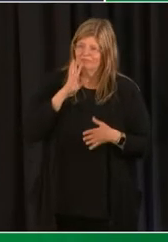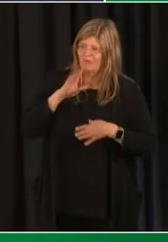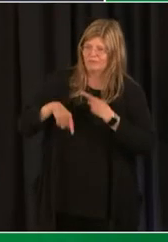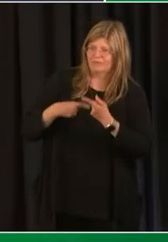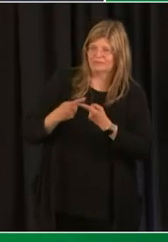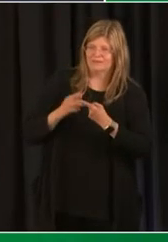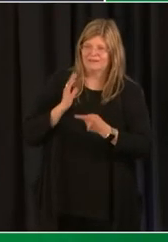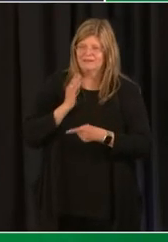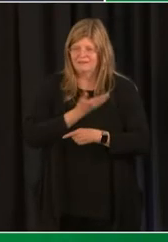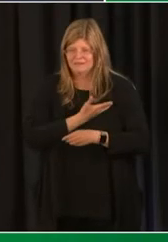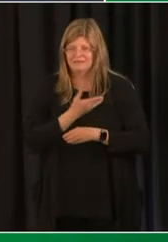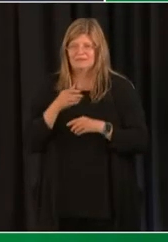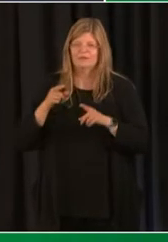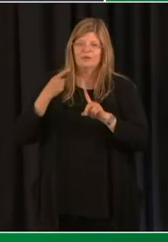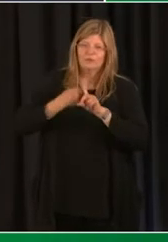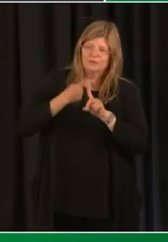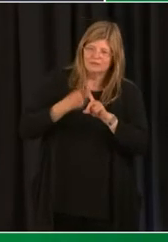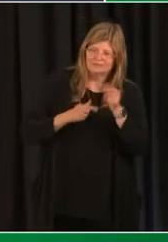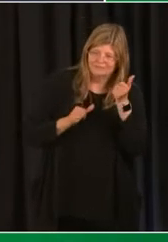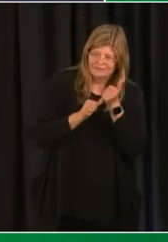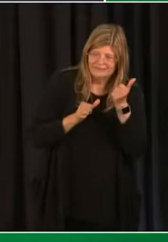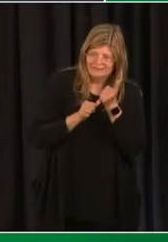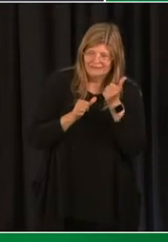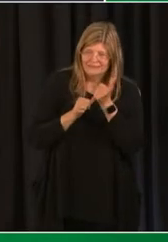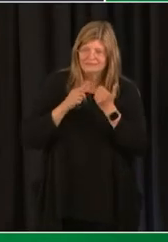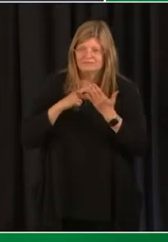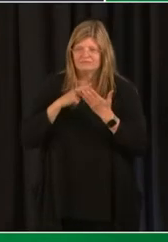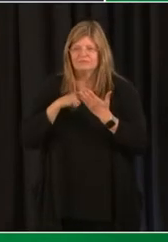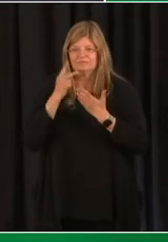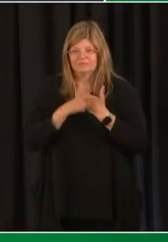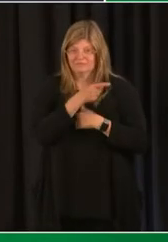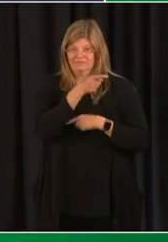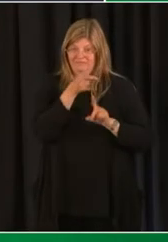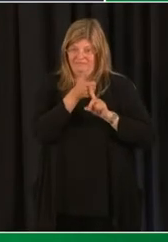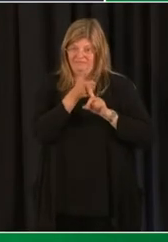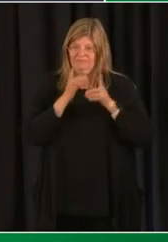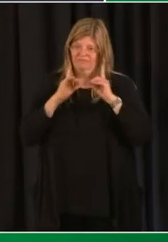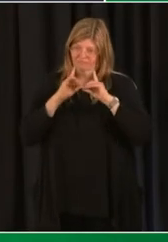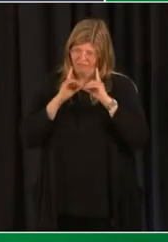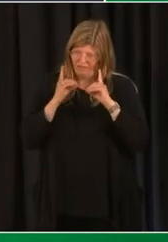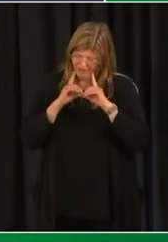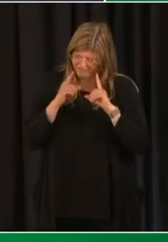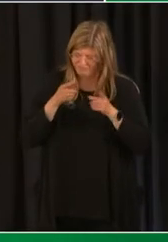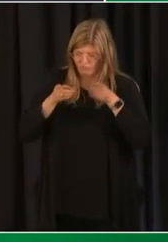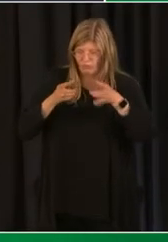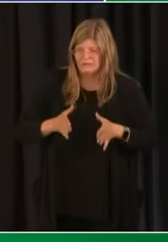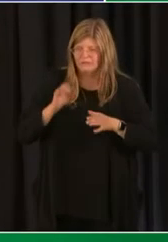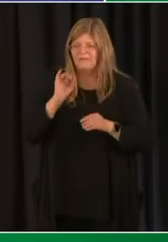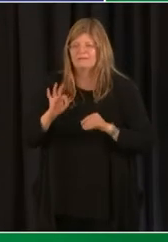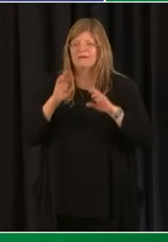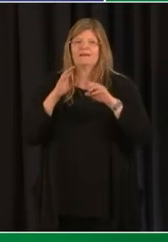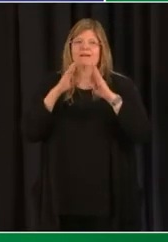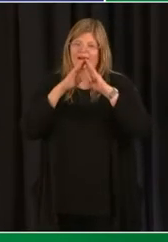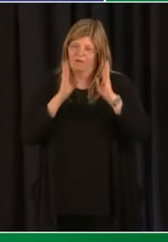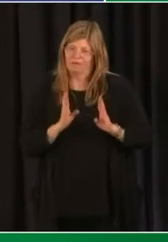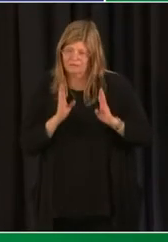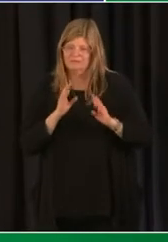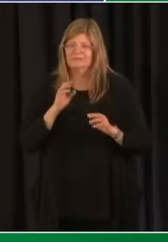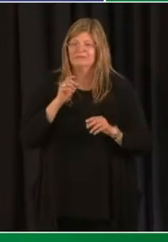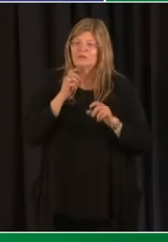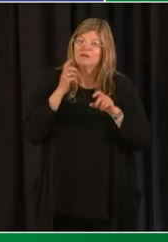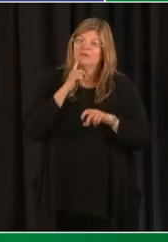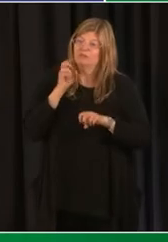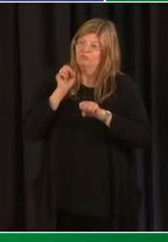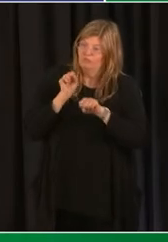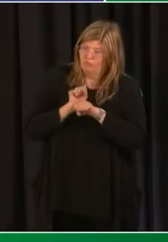rent assistance programs. I'm Polly Donaldson, Director of the Department of Housing and Community Development. Before we jump into the new Stronger